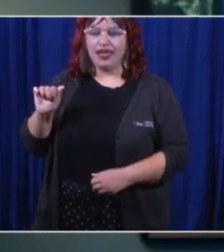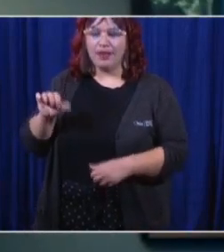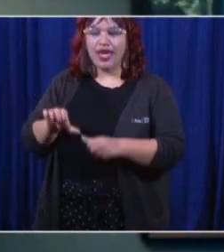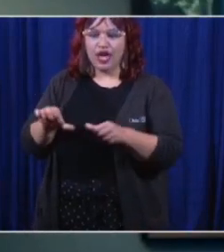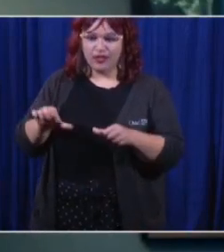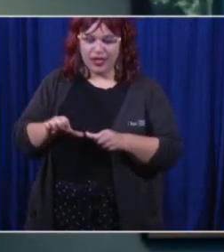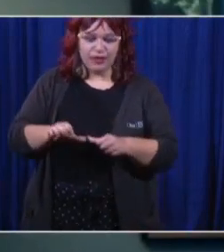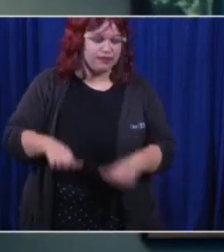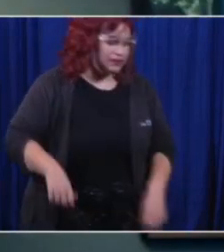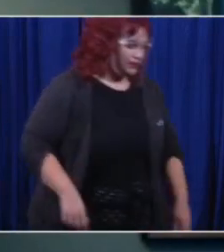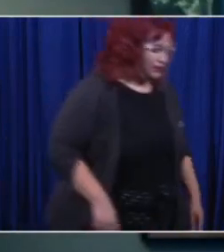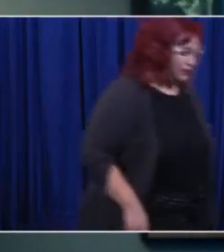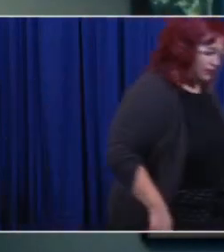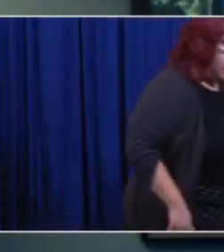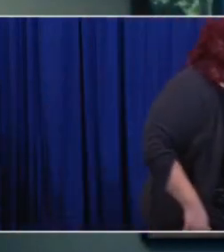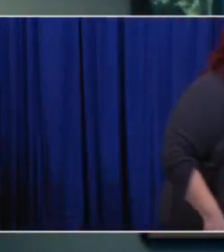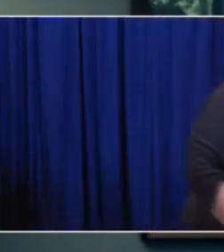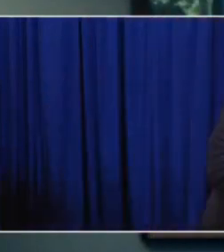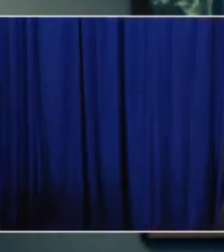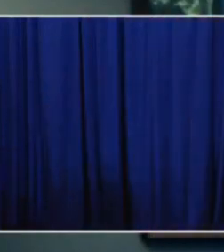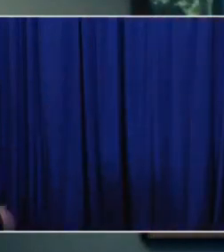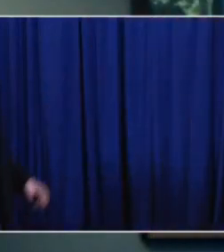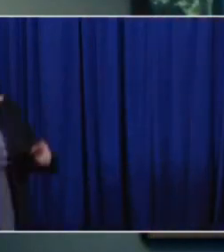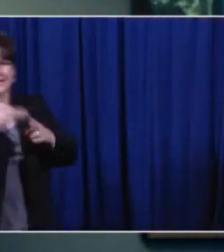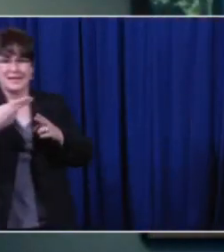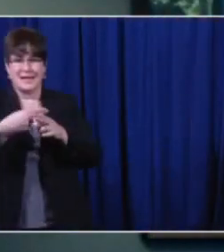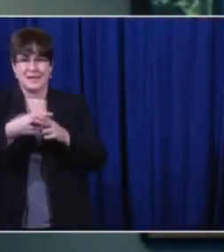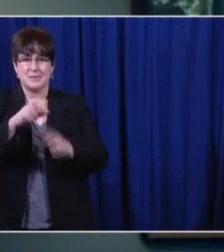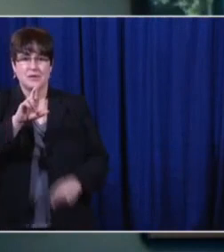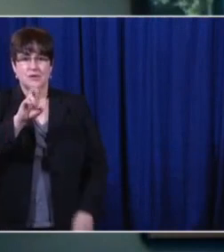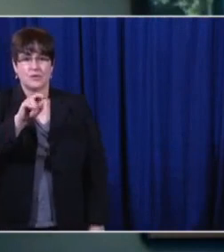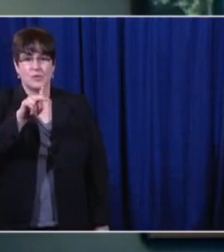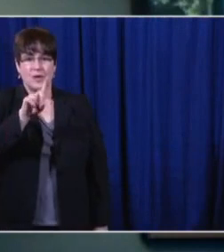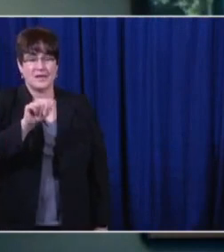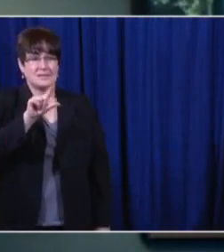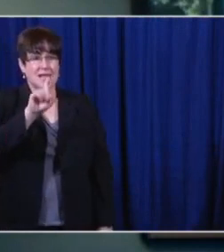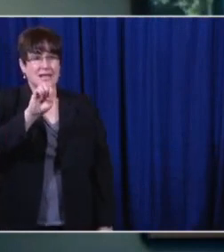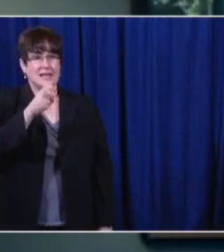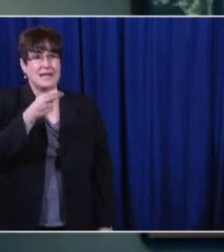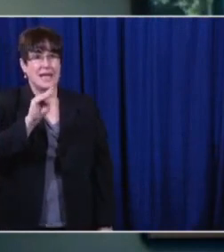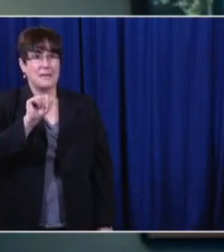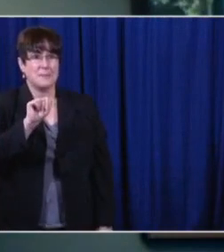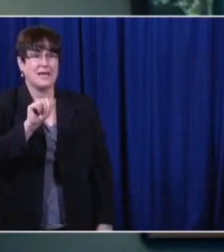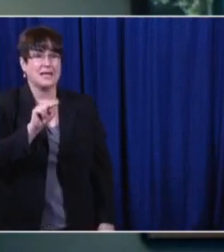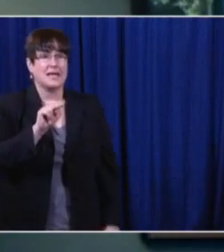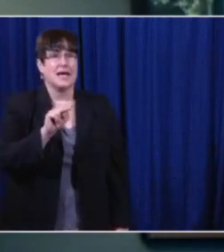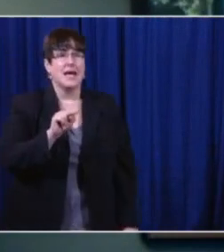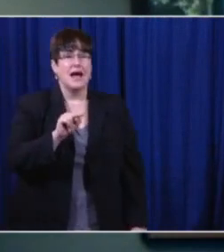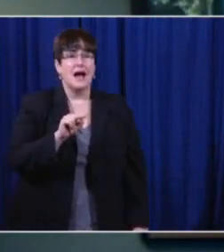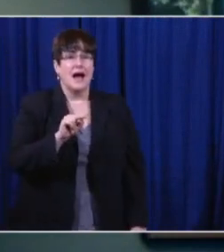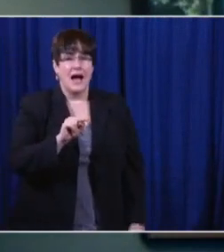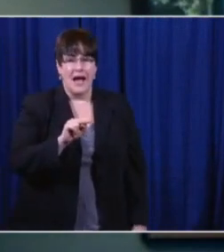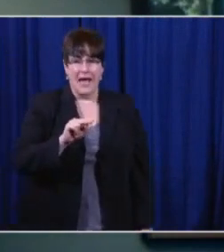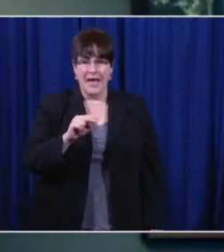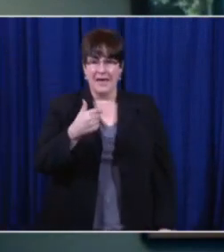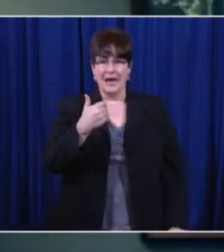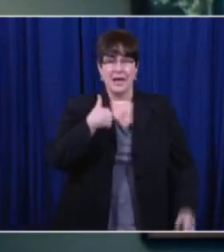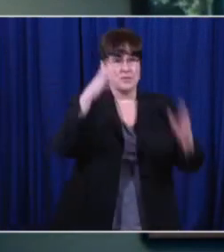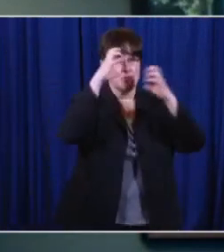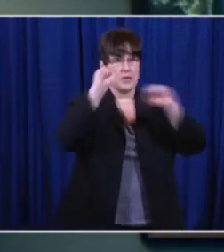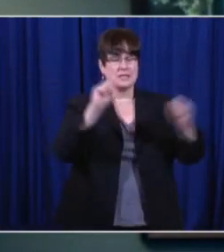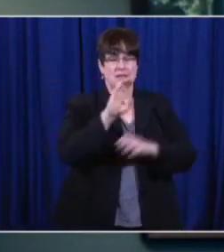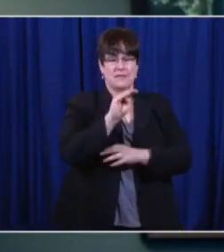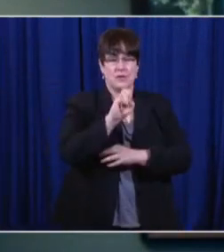Rhonda Lehman, and I'm the president of Mercy Health St. Rita's here in Lima, Ohio, part of Bon Secours Mercy Health, and I'm a lifelong resident of